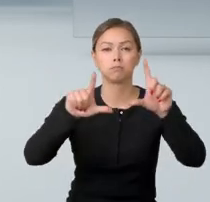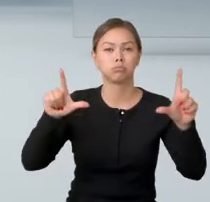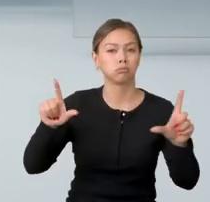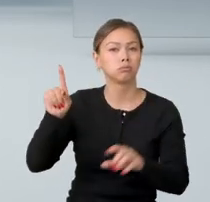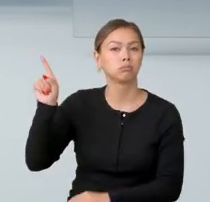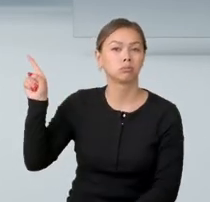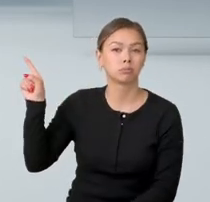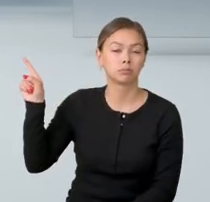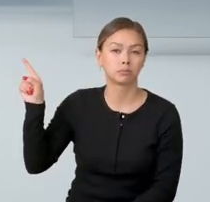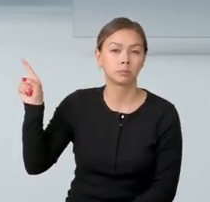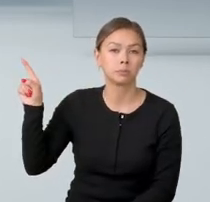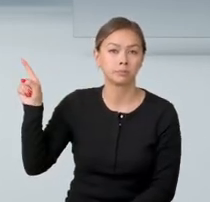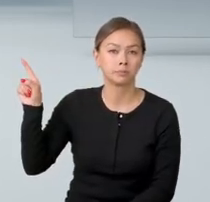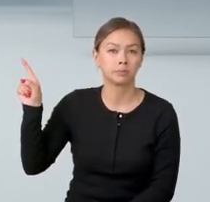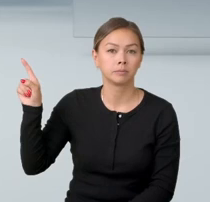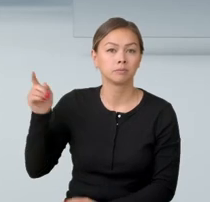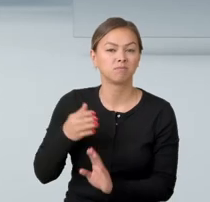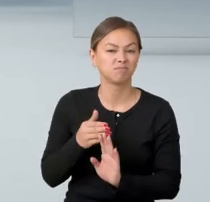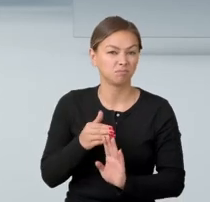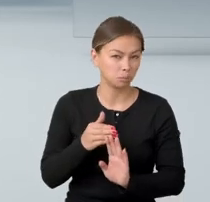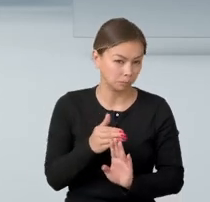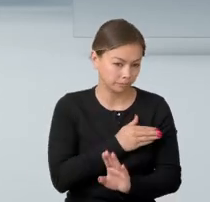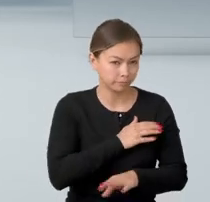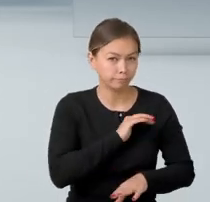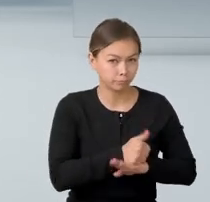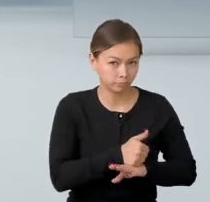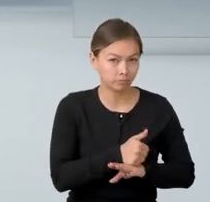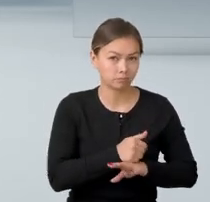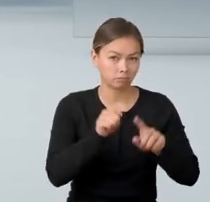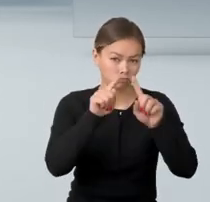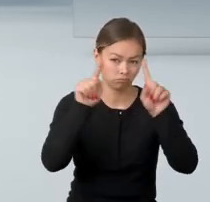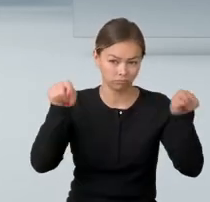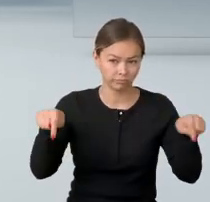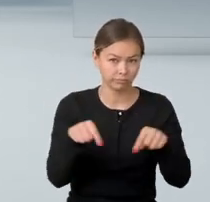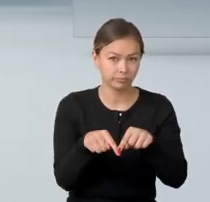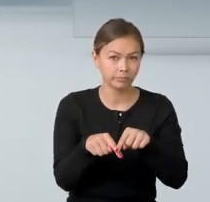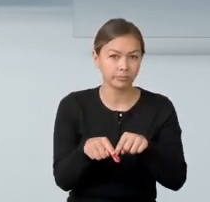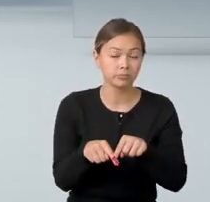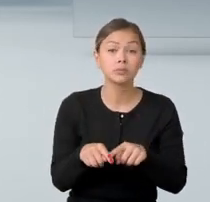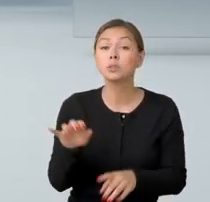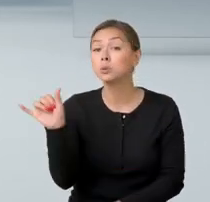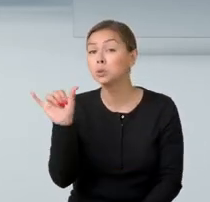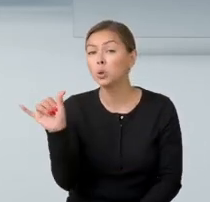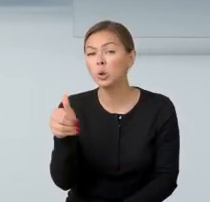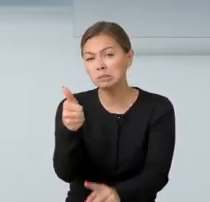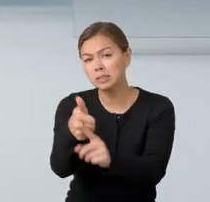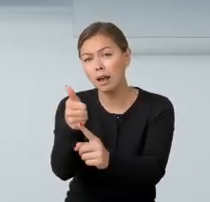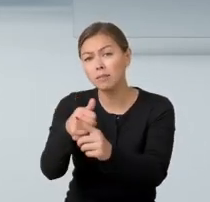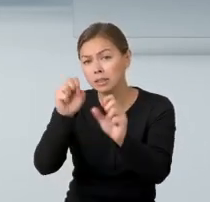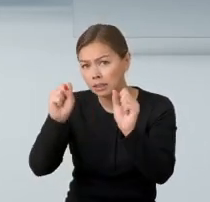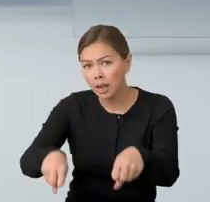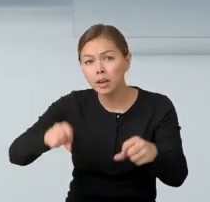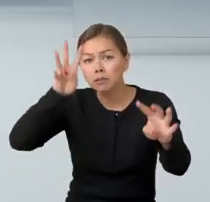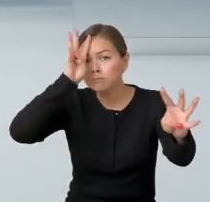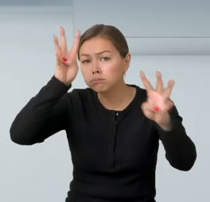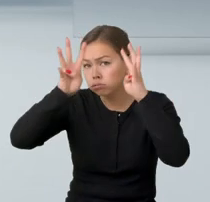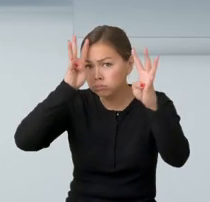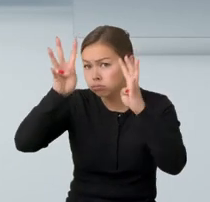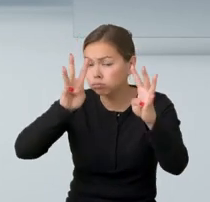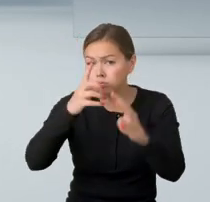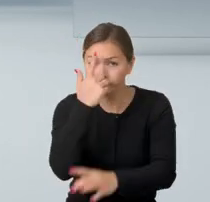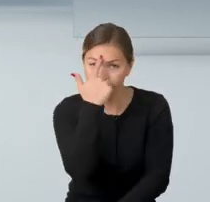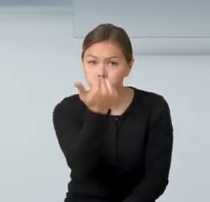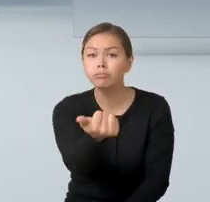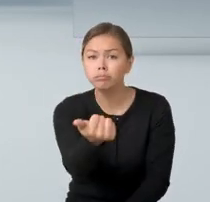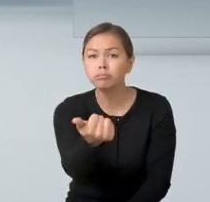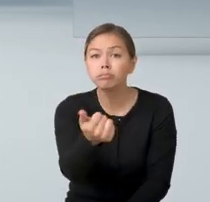I will click on it and it will open for me some pre-configured dashboards in power bi and I also